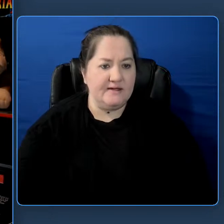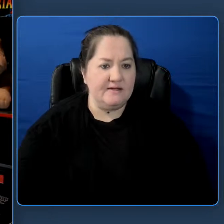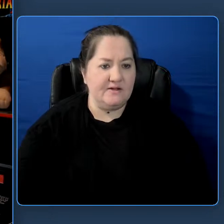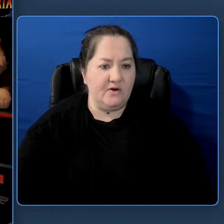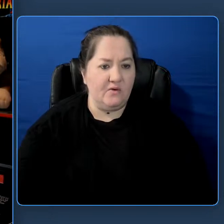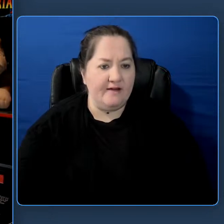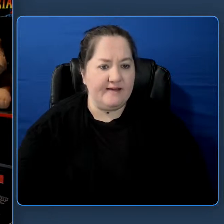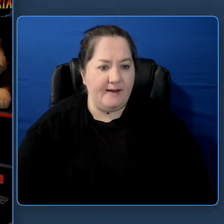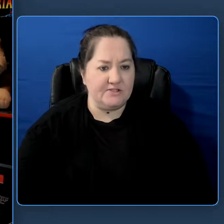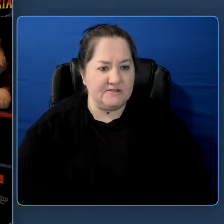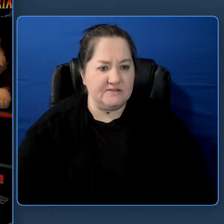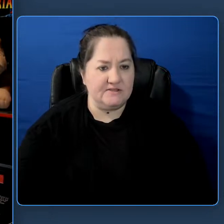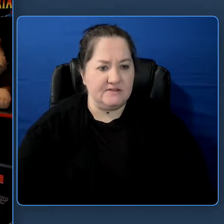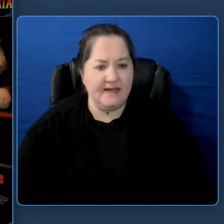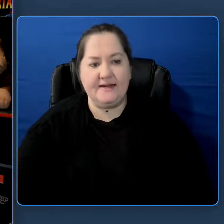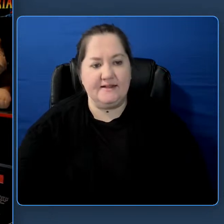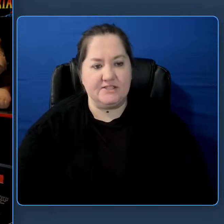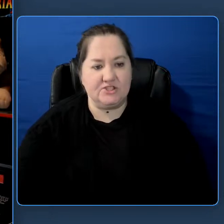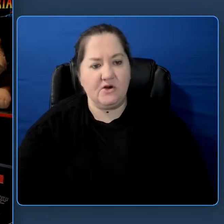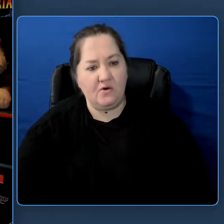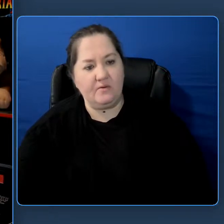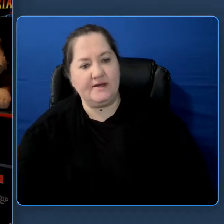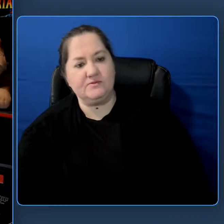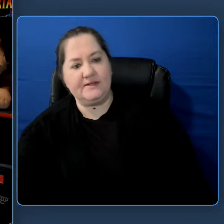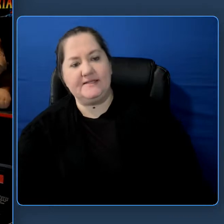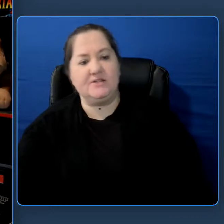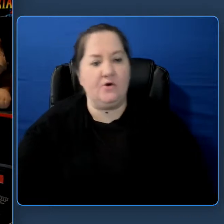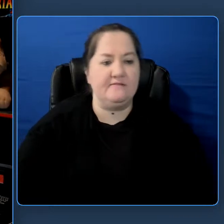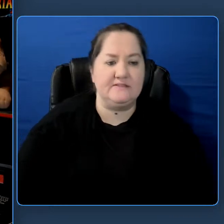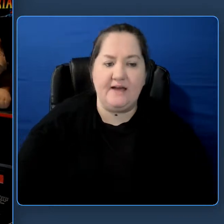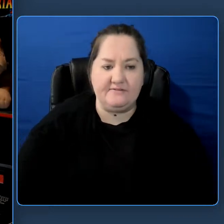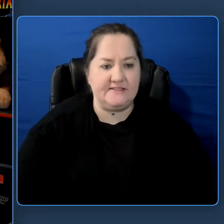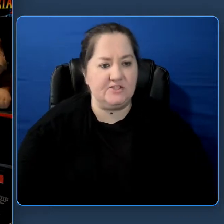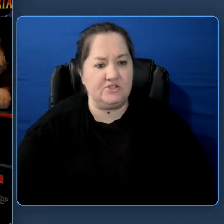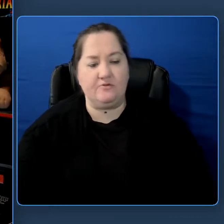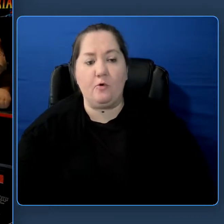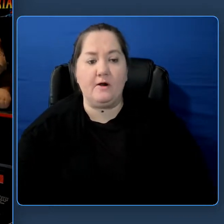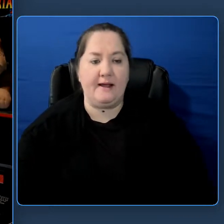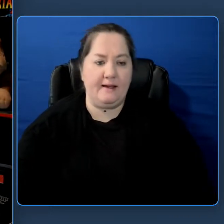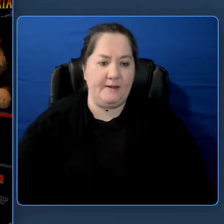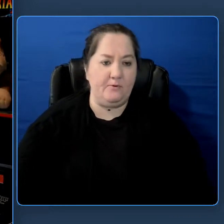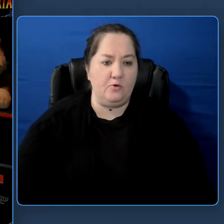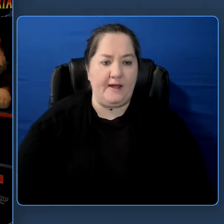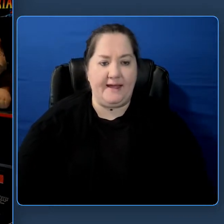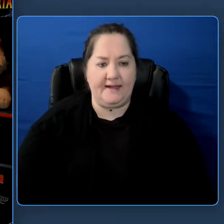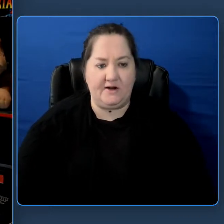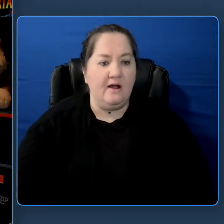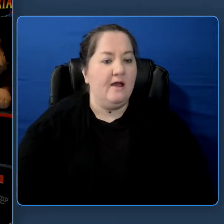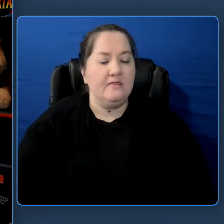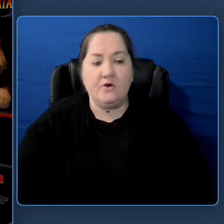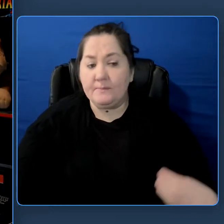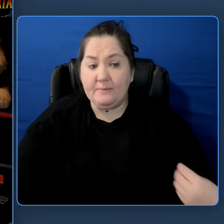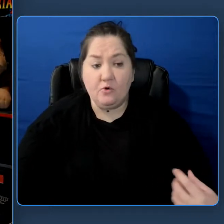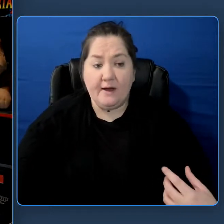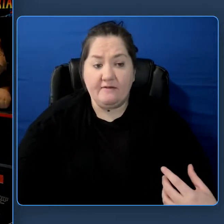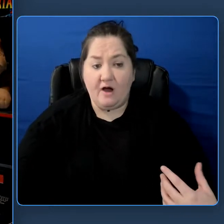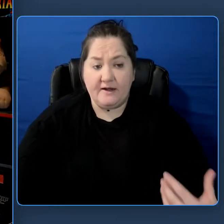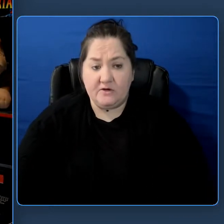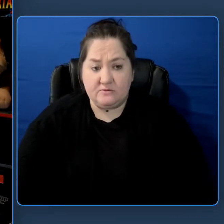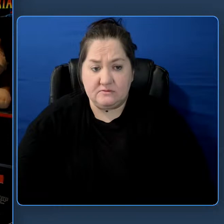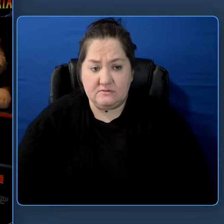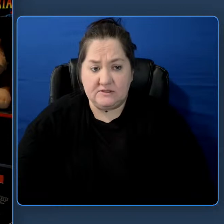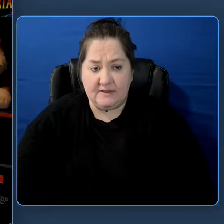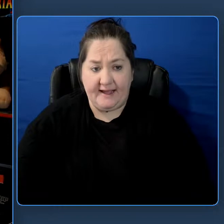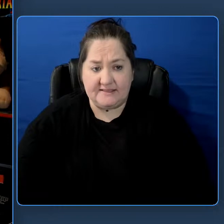So I think we, have captions in English. No, because we need to, have deaf, senior, they're for people who can't hear. There are people who